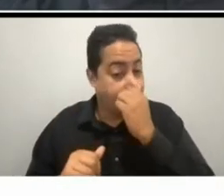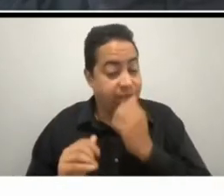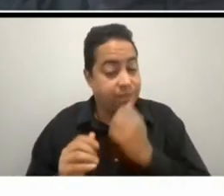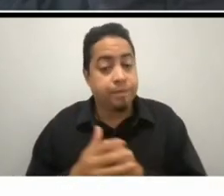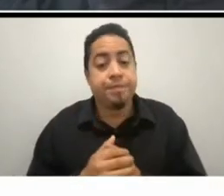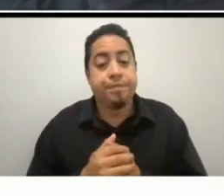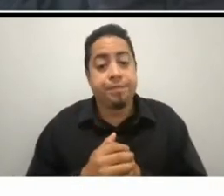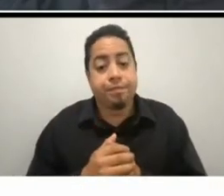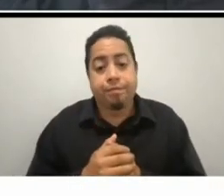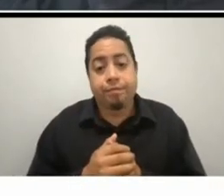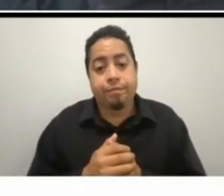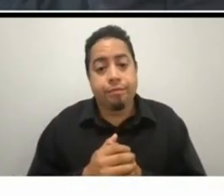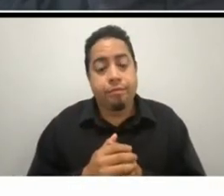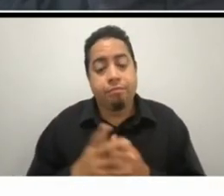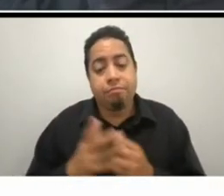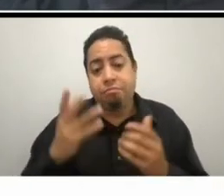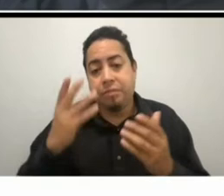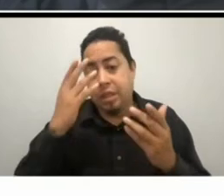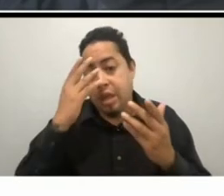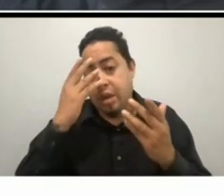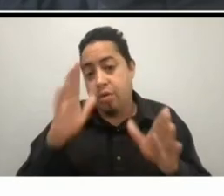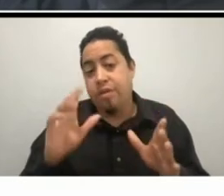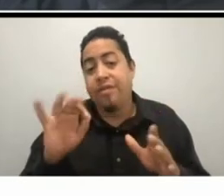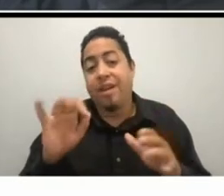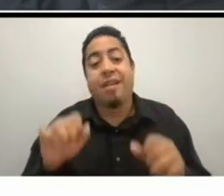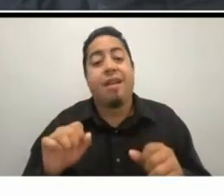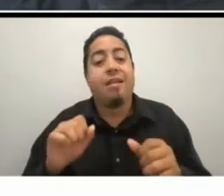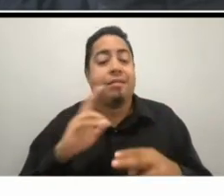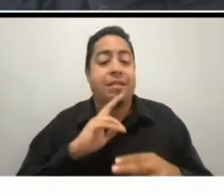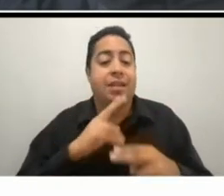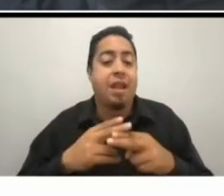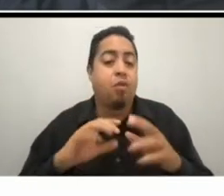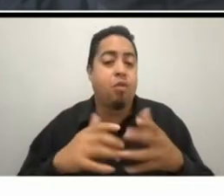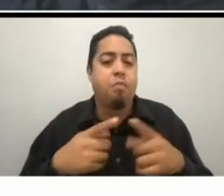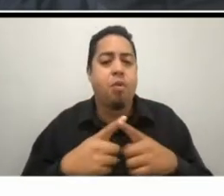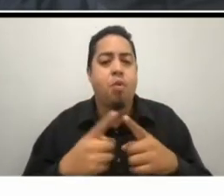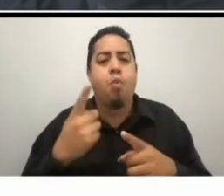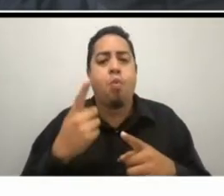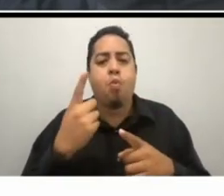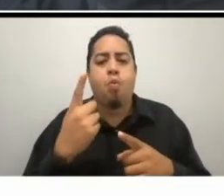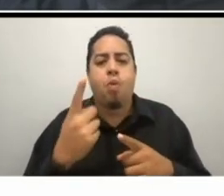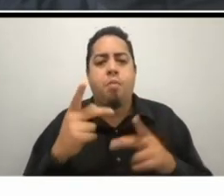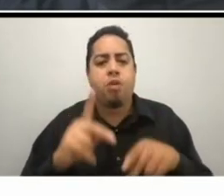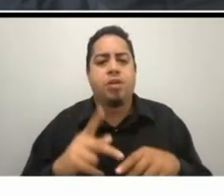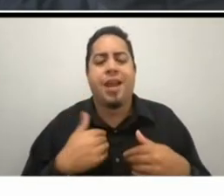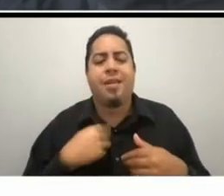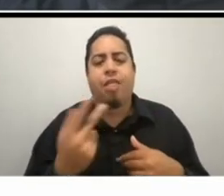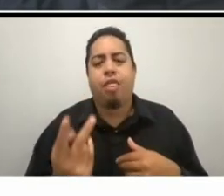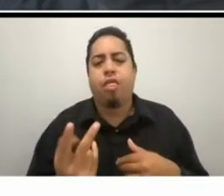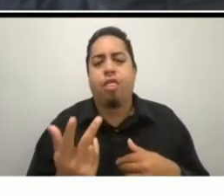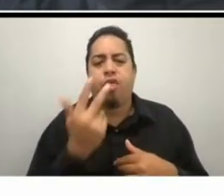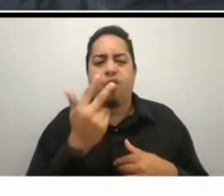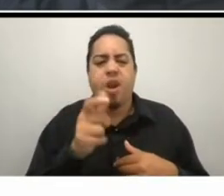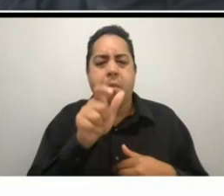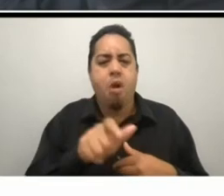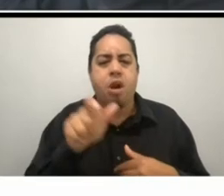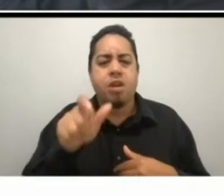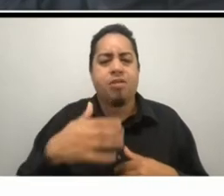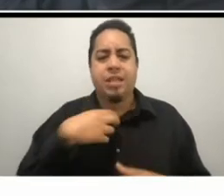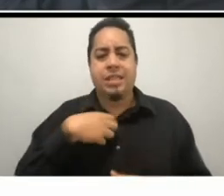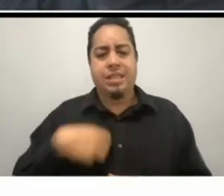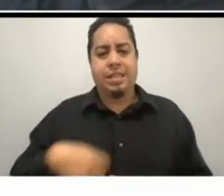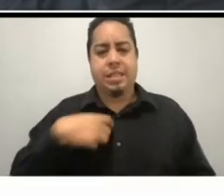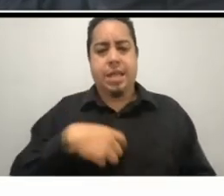I don't know if I should name groups, but there was one gentleman that had the three bars on his chest, and he had a